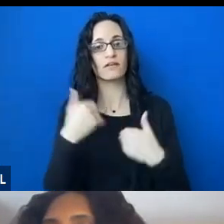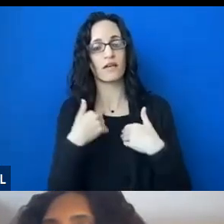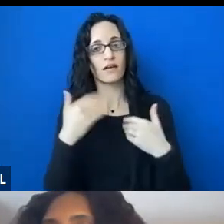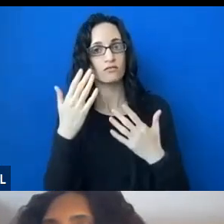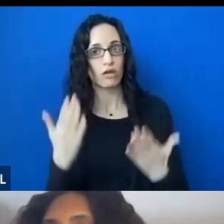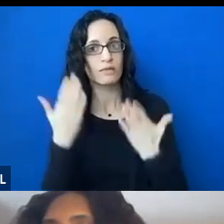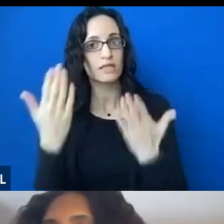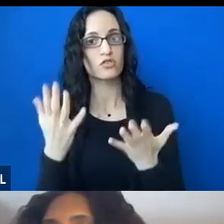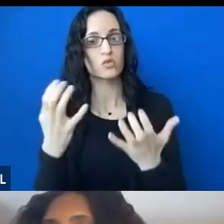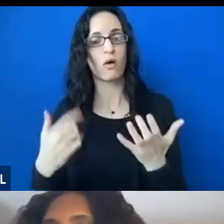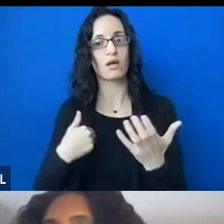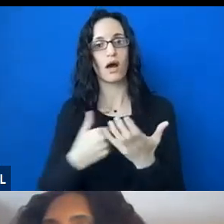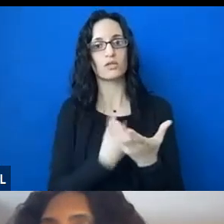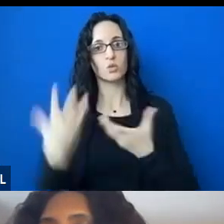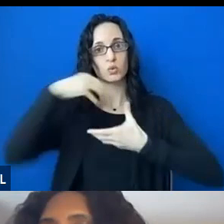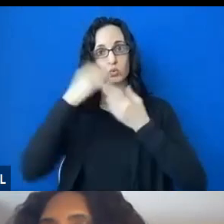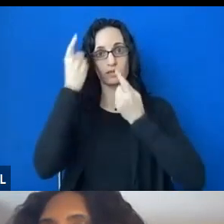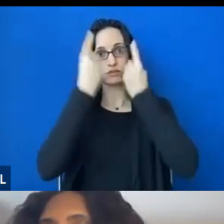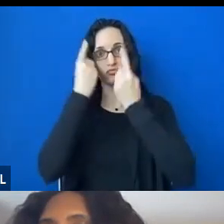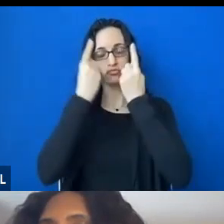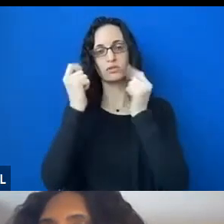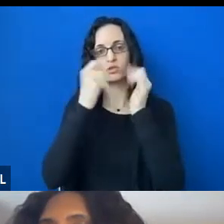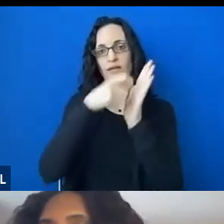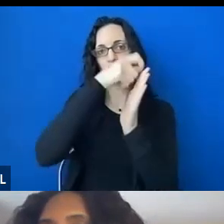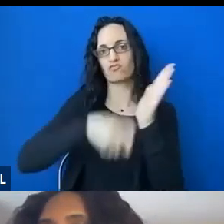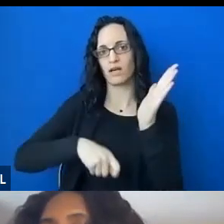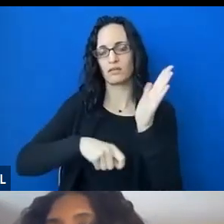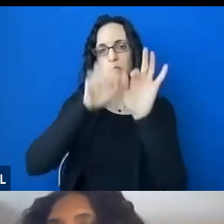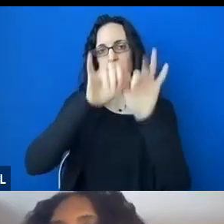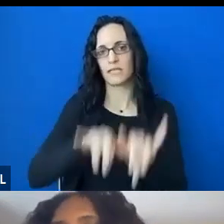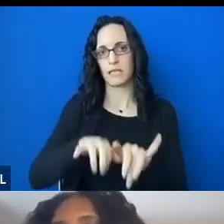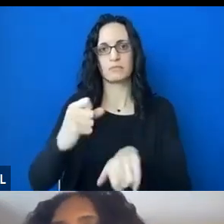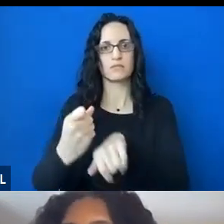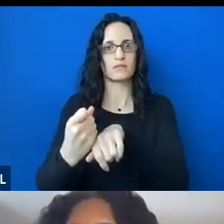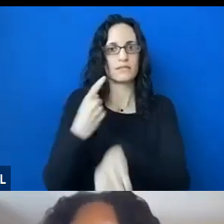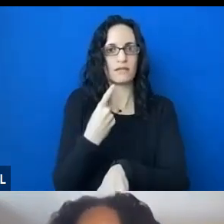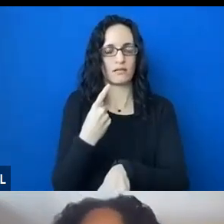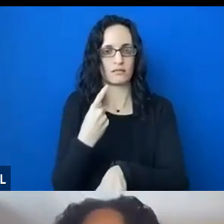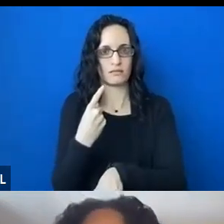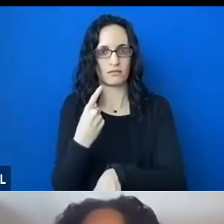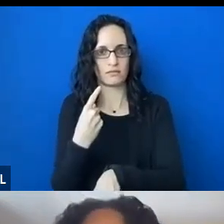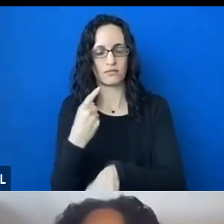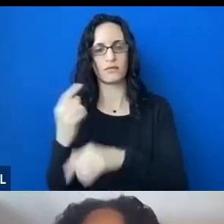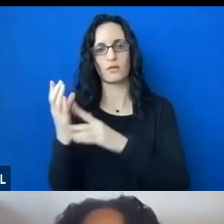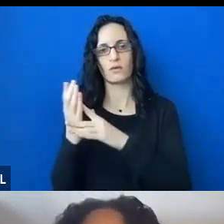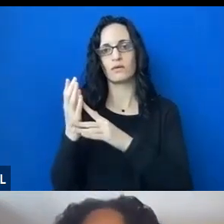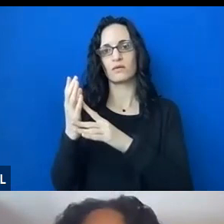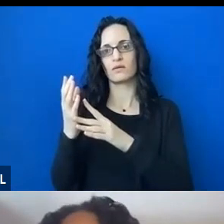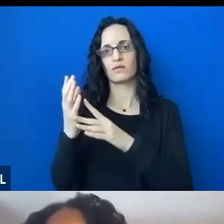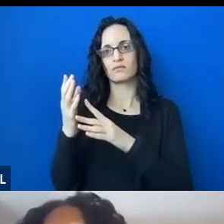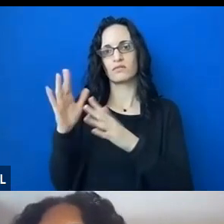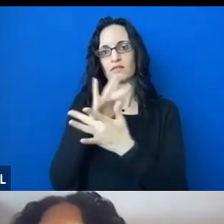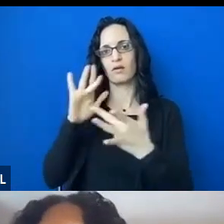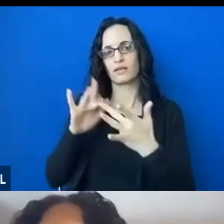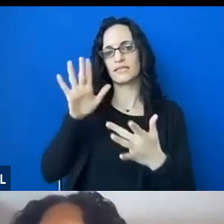consider, you can send those in writing as well to us through Ms. Parvex at